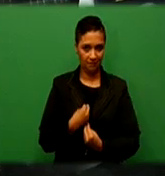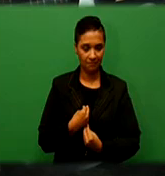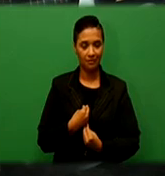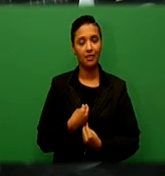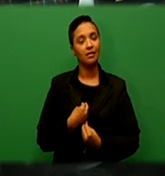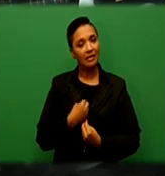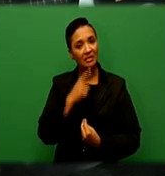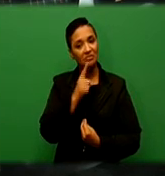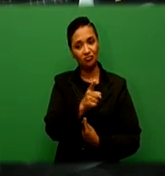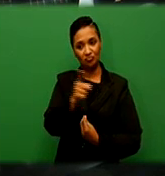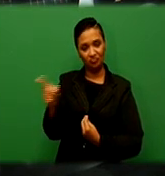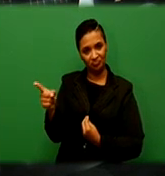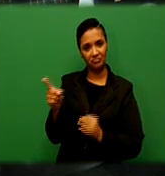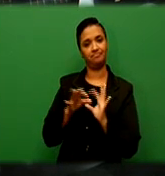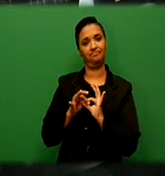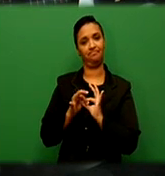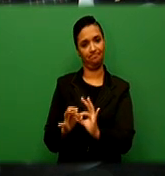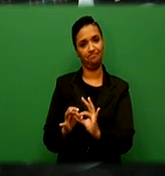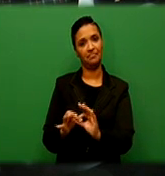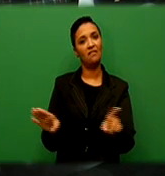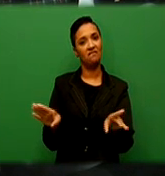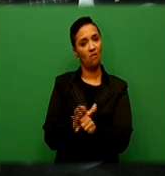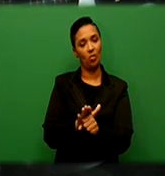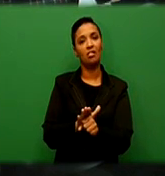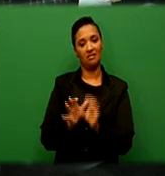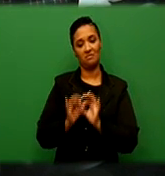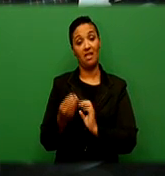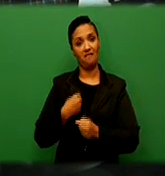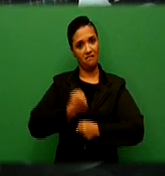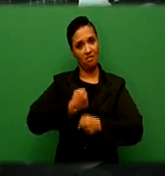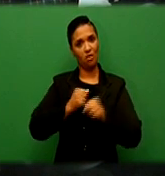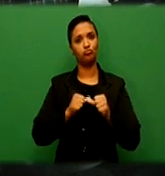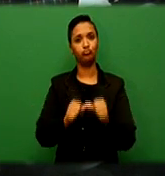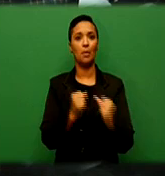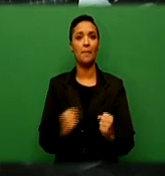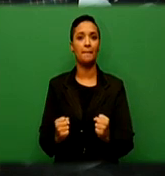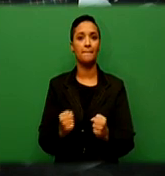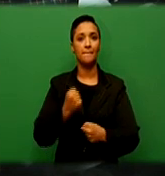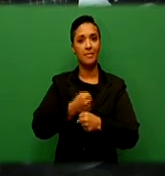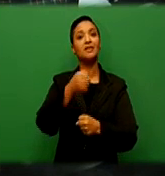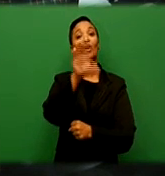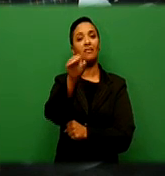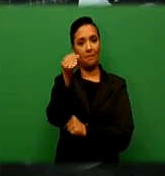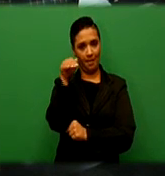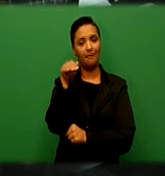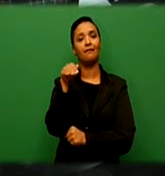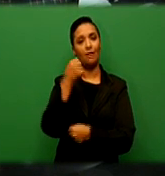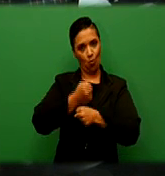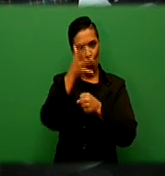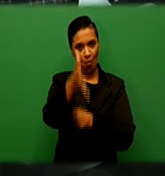are a very committed lot to the central bank. So I've got no doubt that you will see